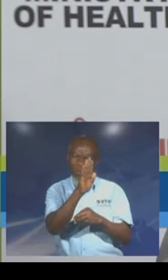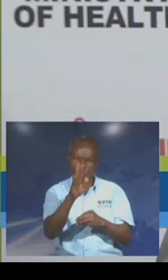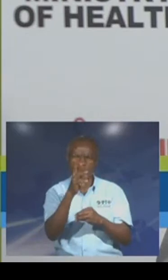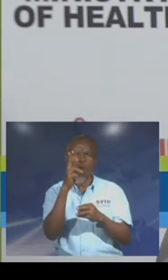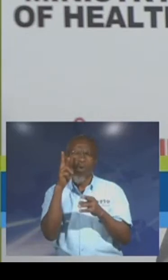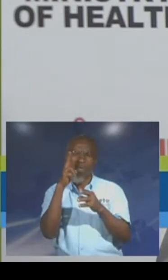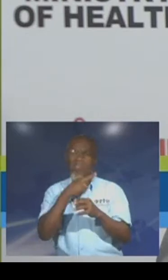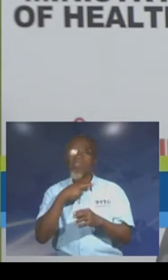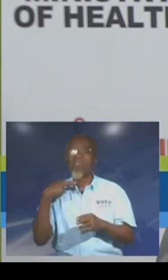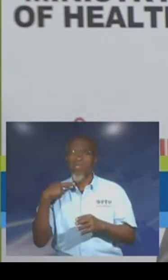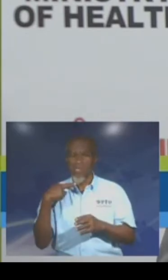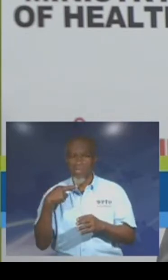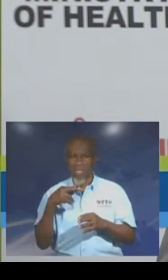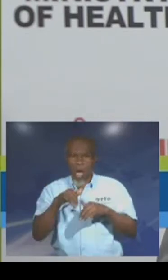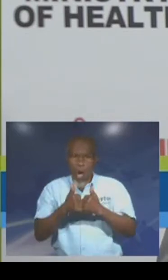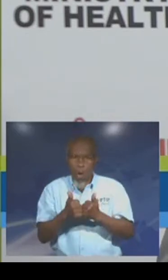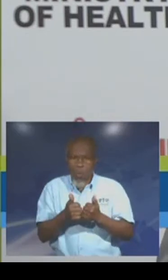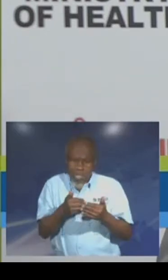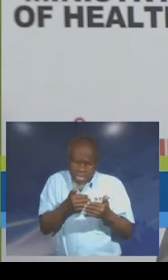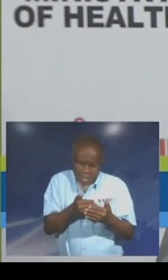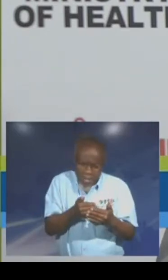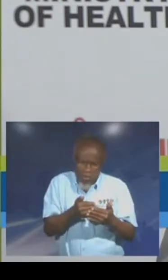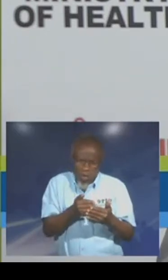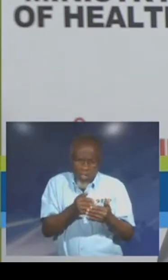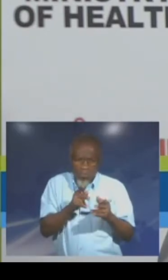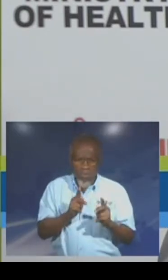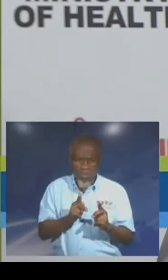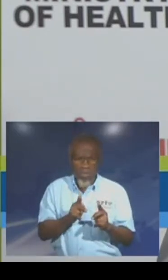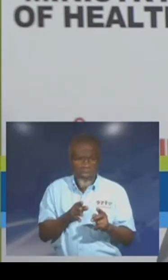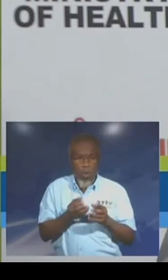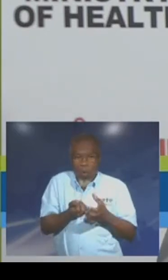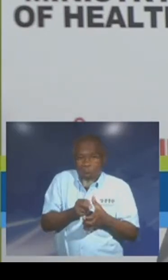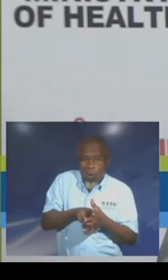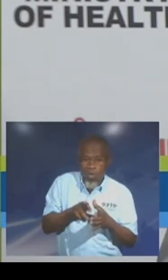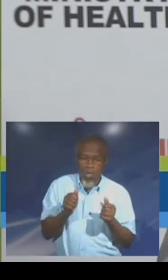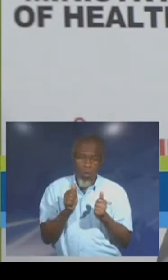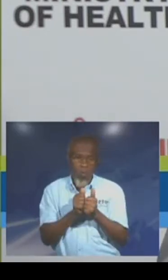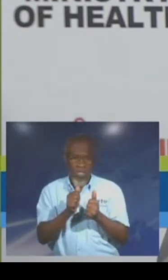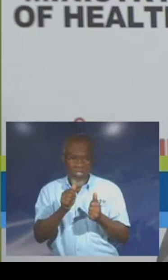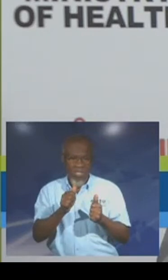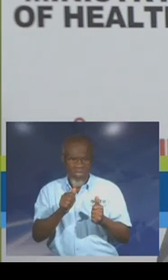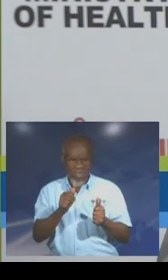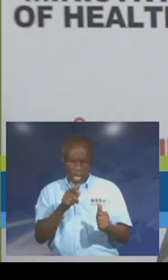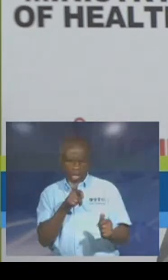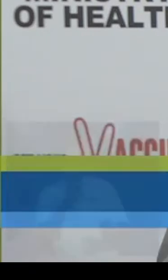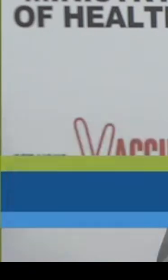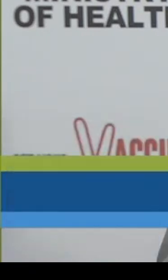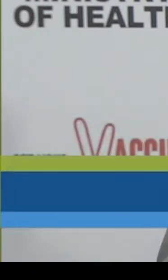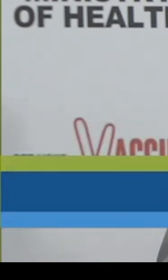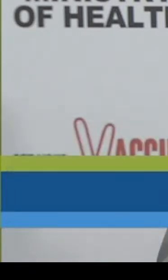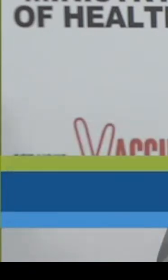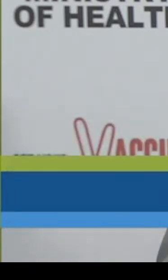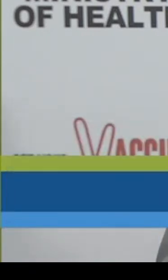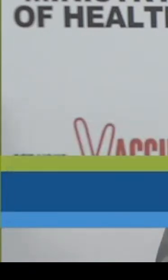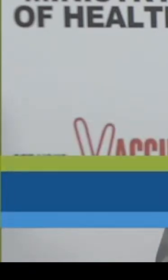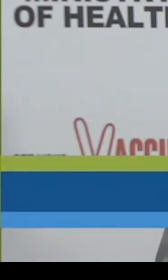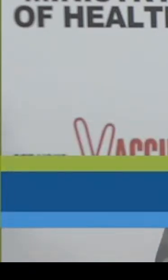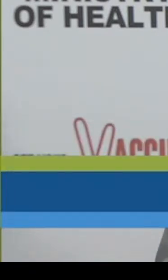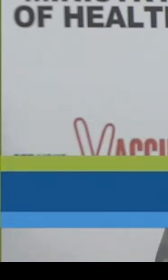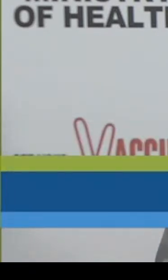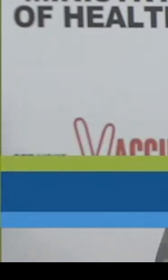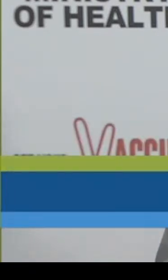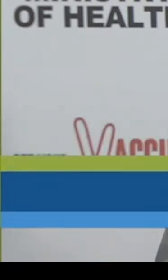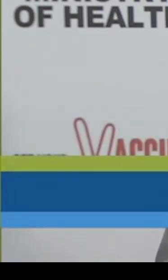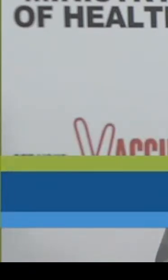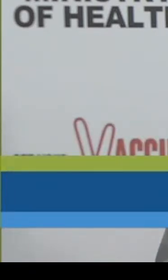you are to people, the fact that you are with strangers, you don't know their vaccination status, so you're going to Tobago on the ferry, you